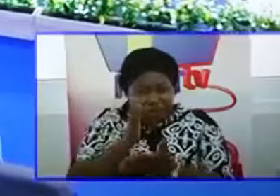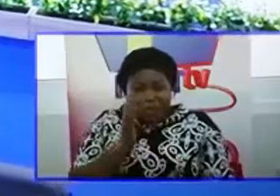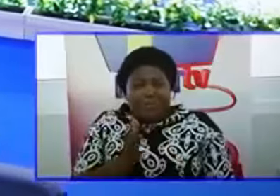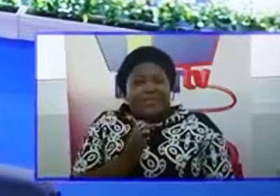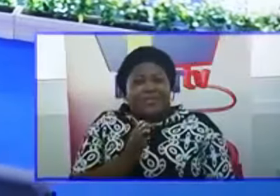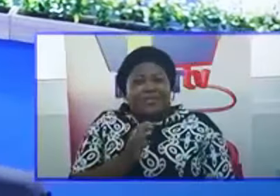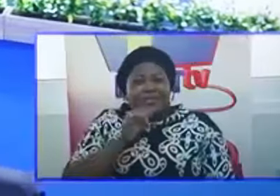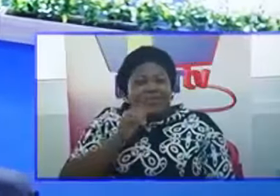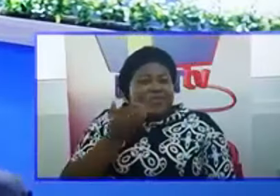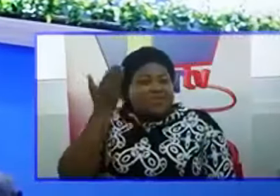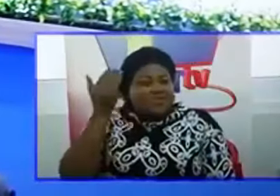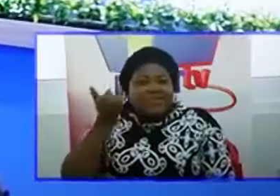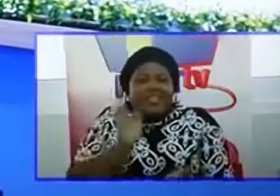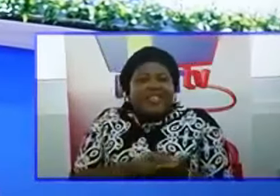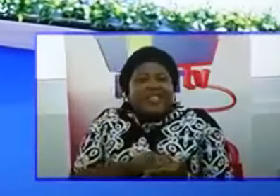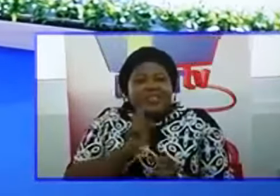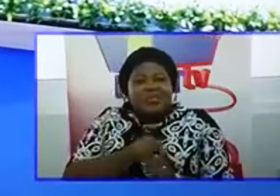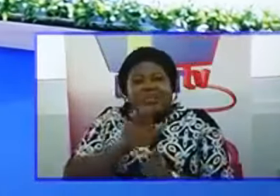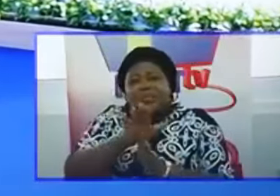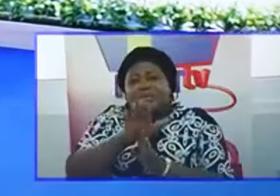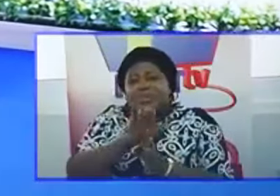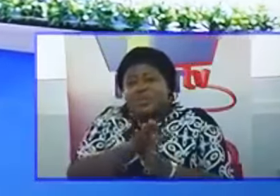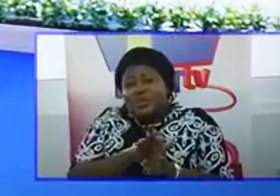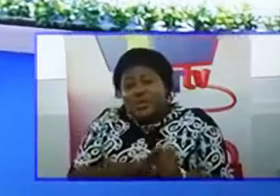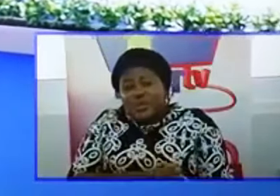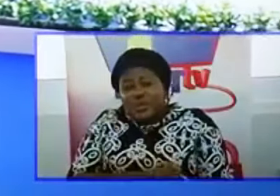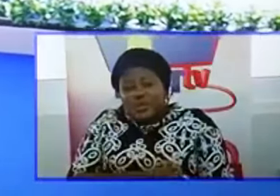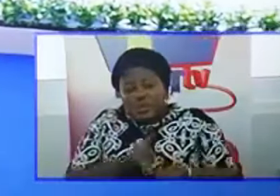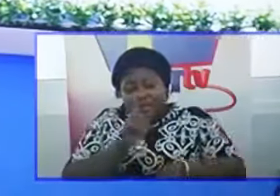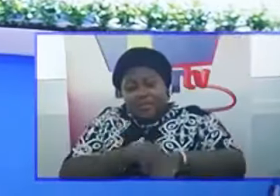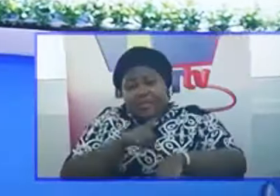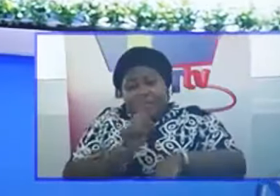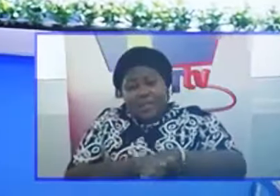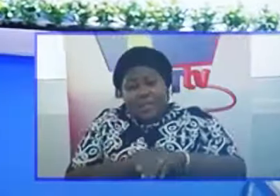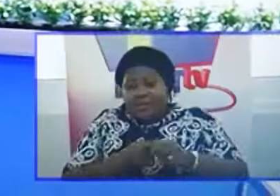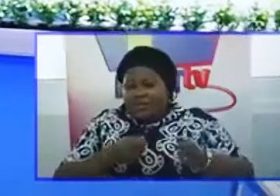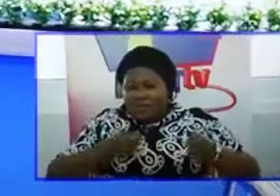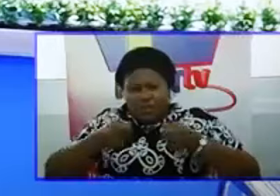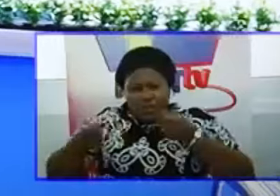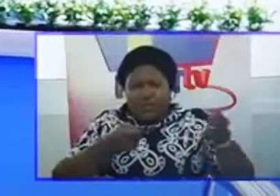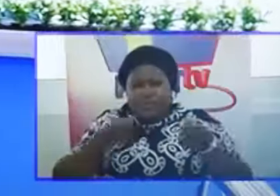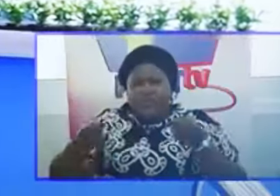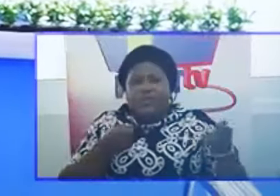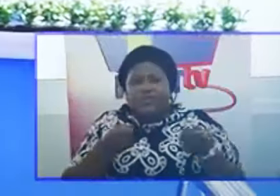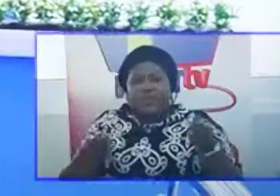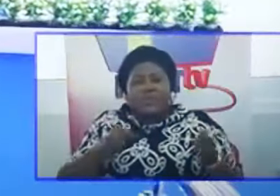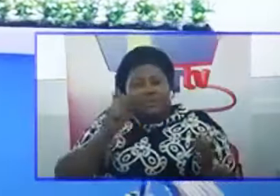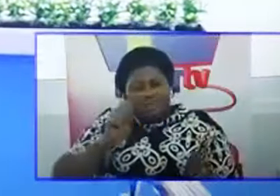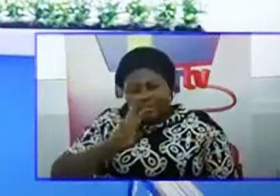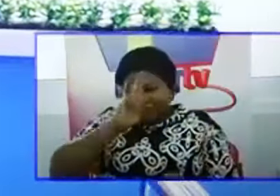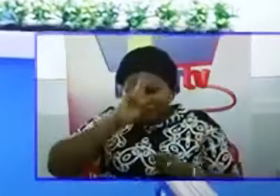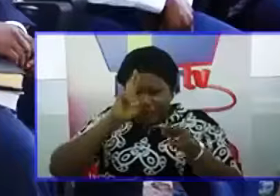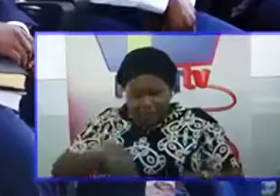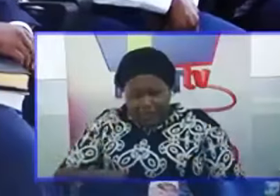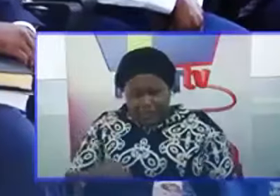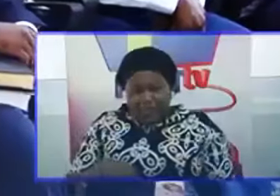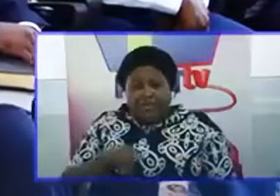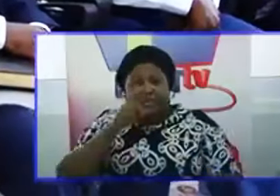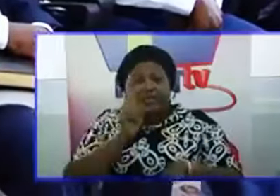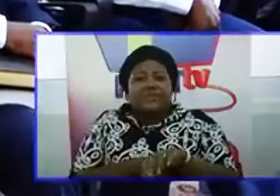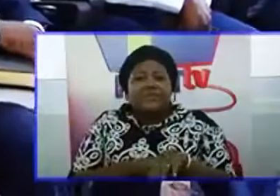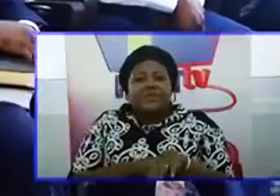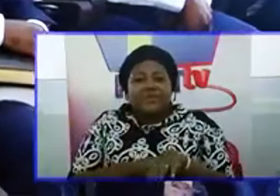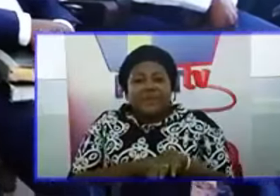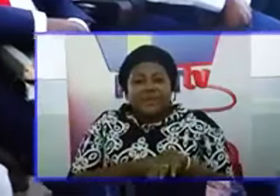You have to keep them slow. Time is a governor. You need to respect time. It